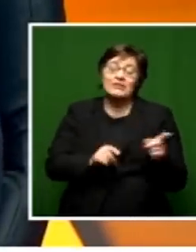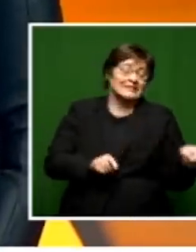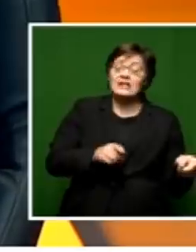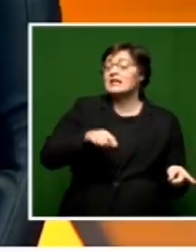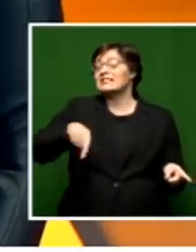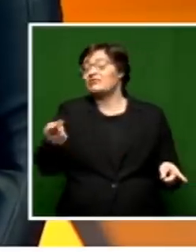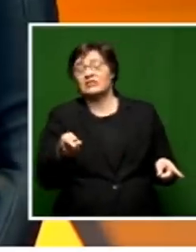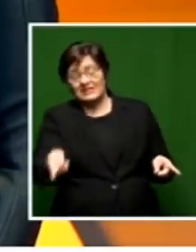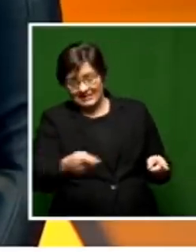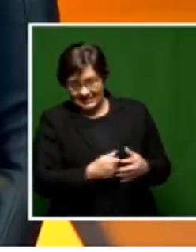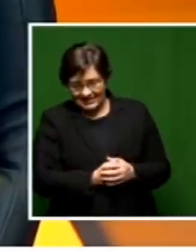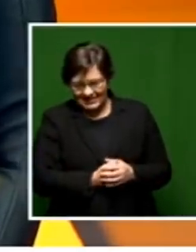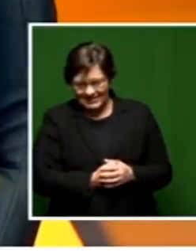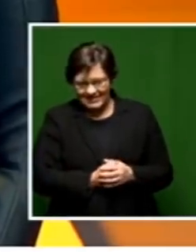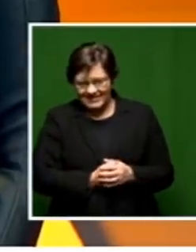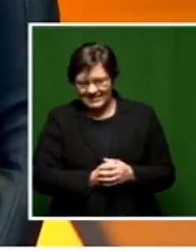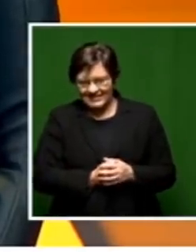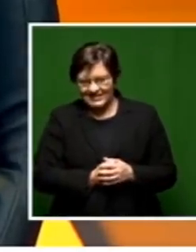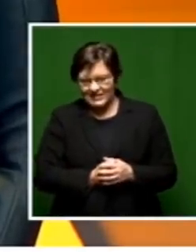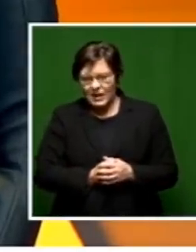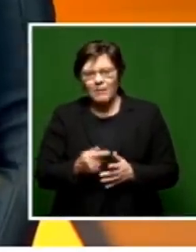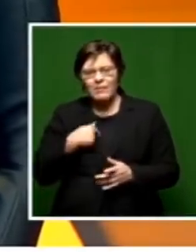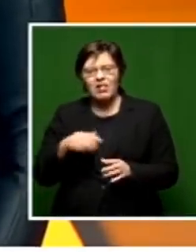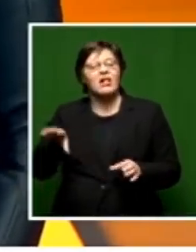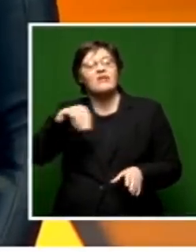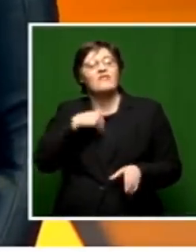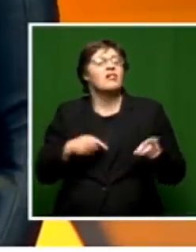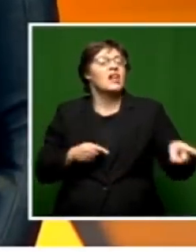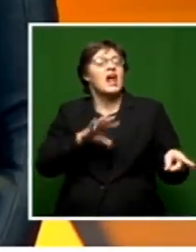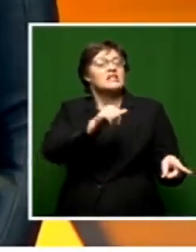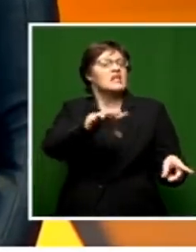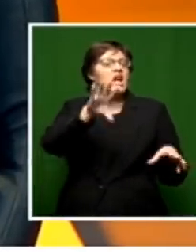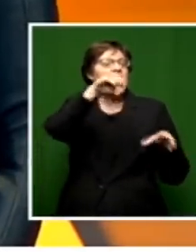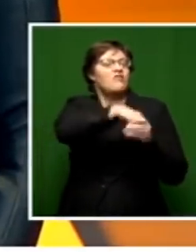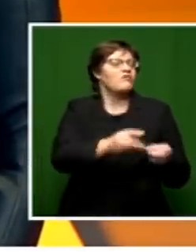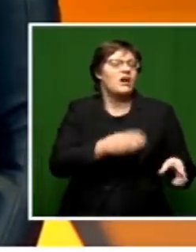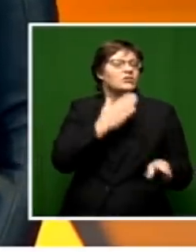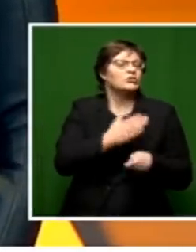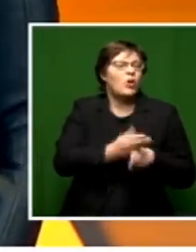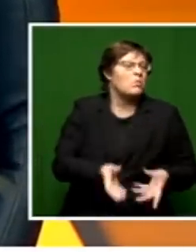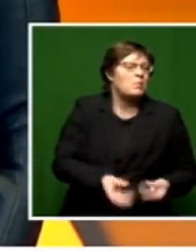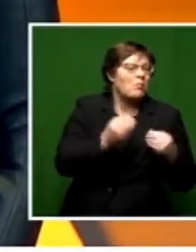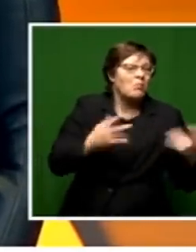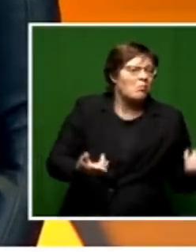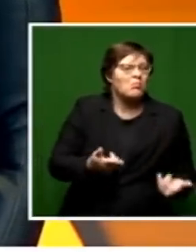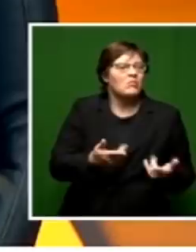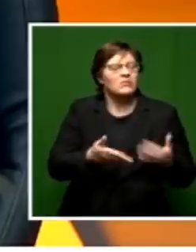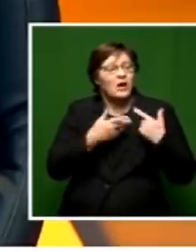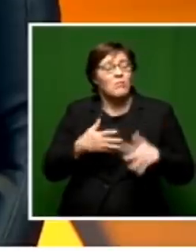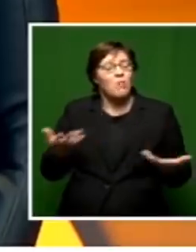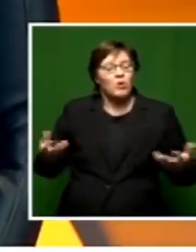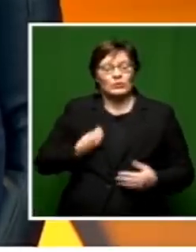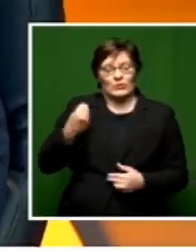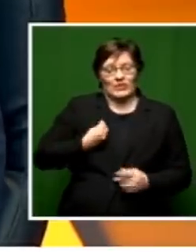feel left out of the system, they can't find jobs, and most of them are young people. So they are very angry at the system. Inequality